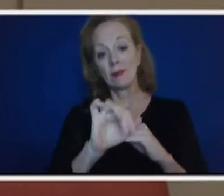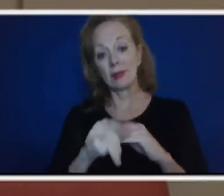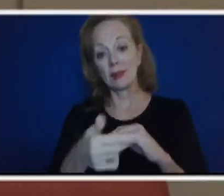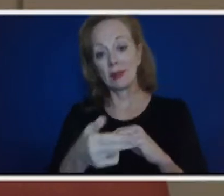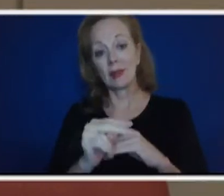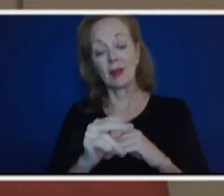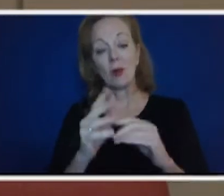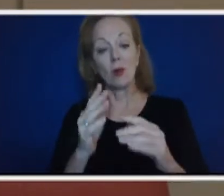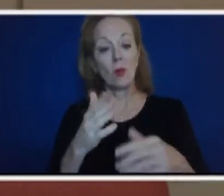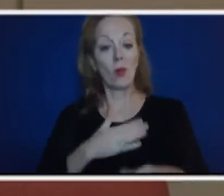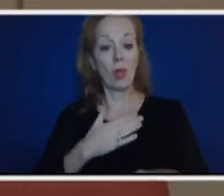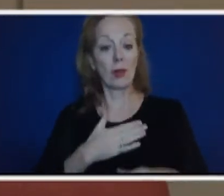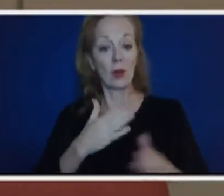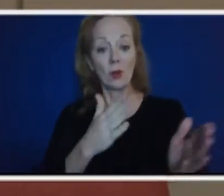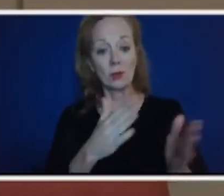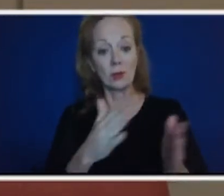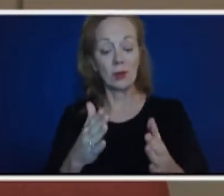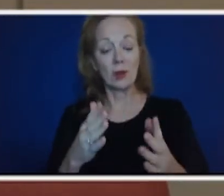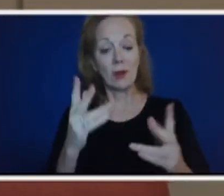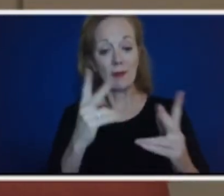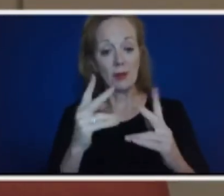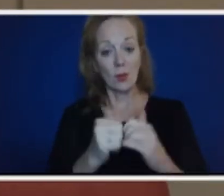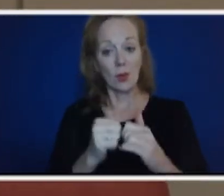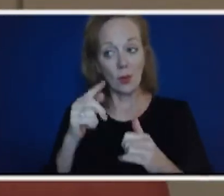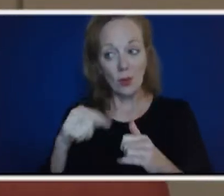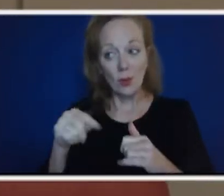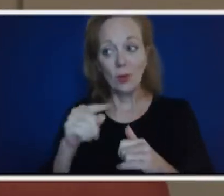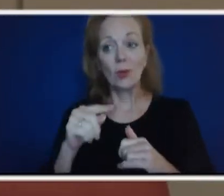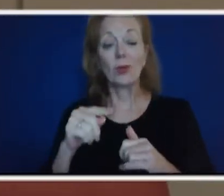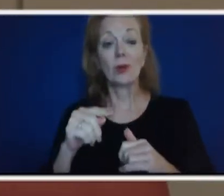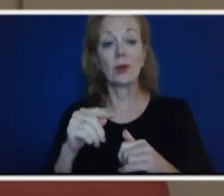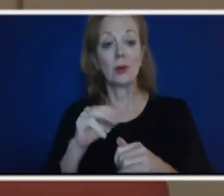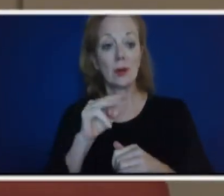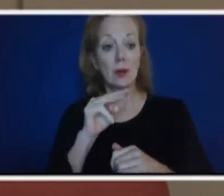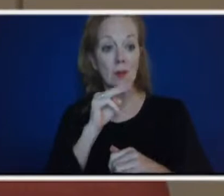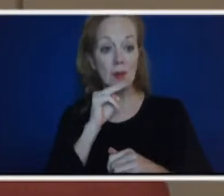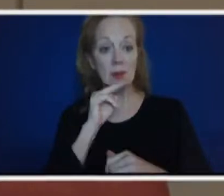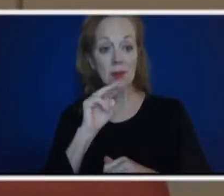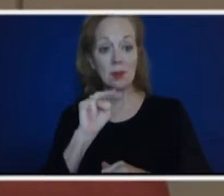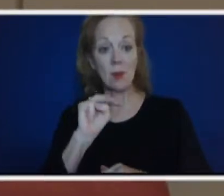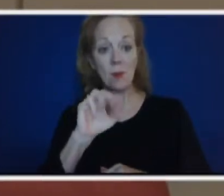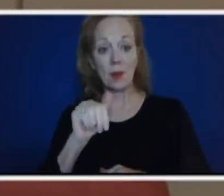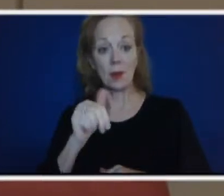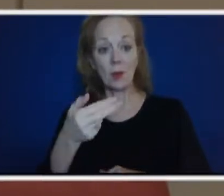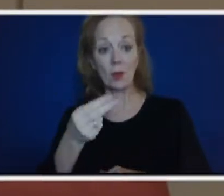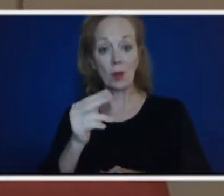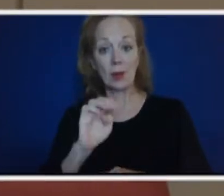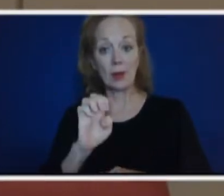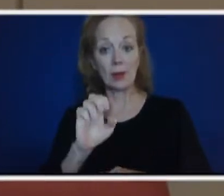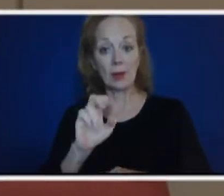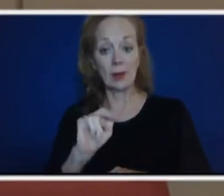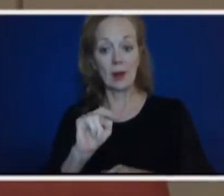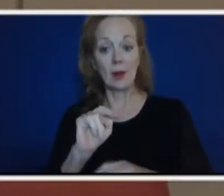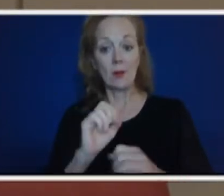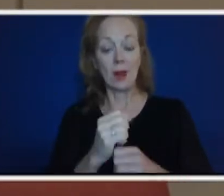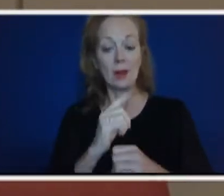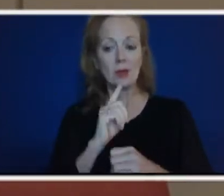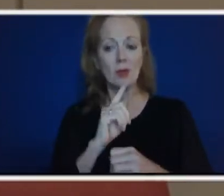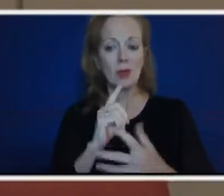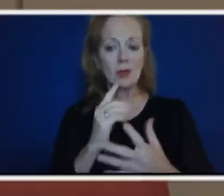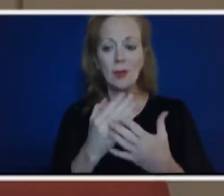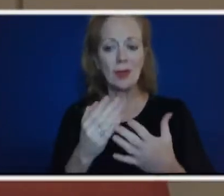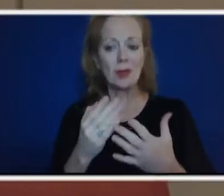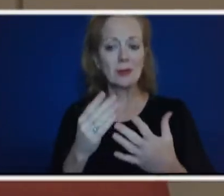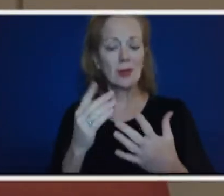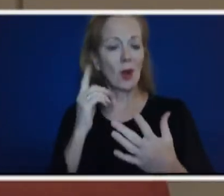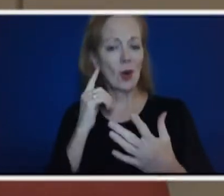well, to visit with you and Mrs. McQueen to kind of make sure that she is heard. And if there's something that we can do